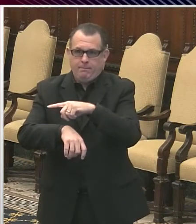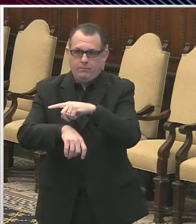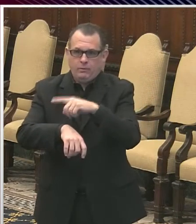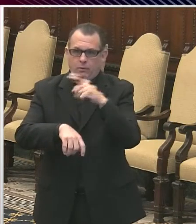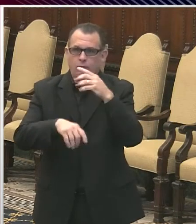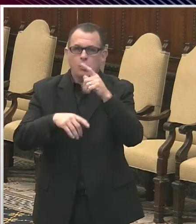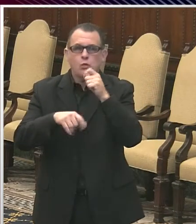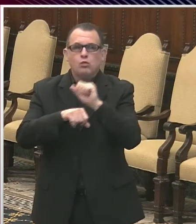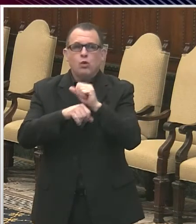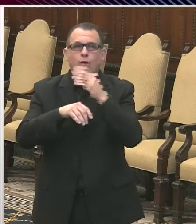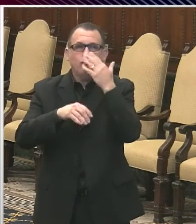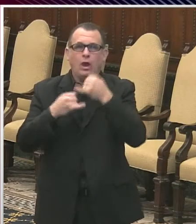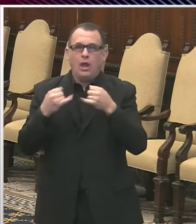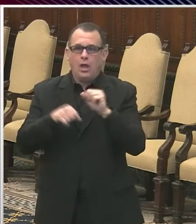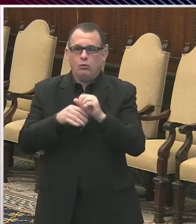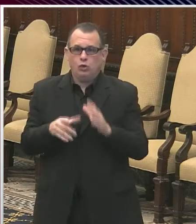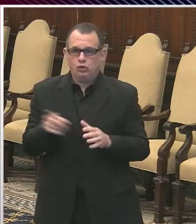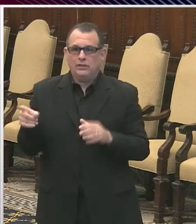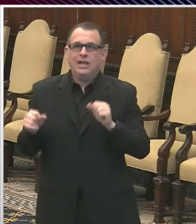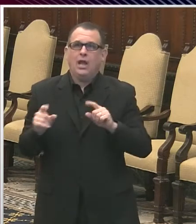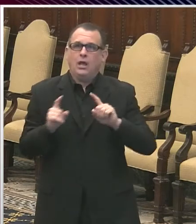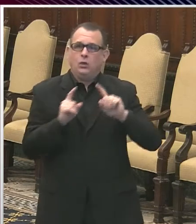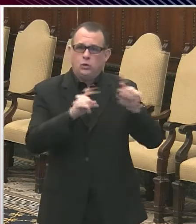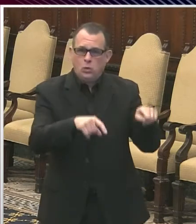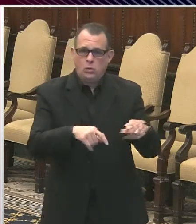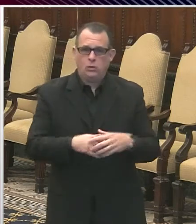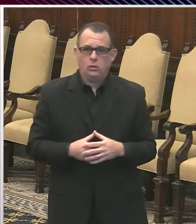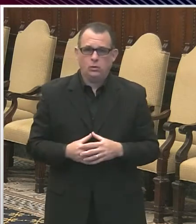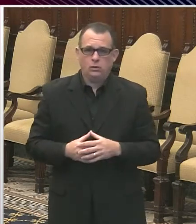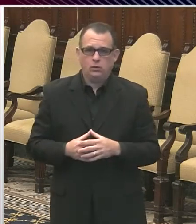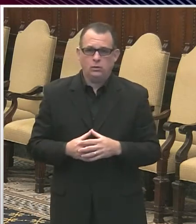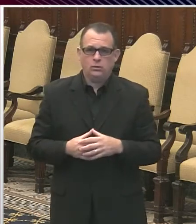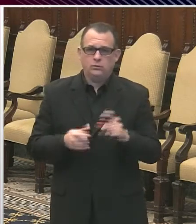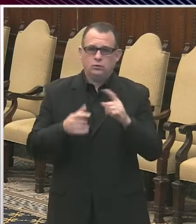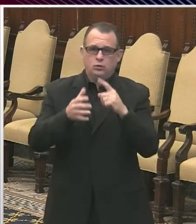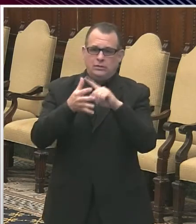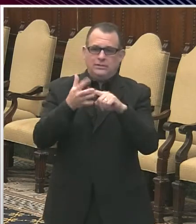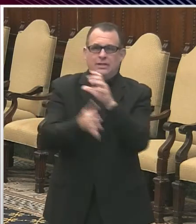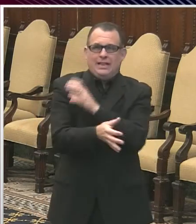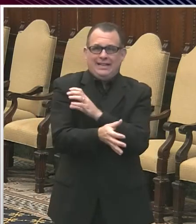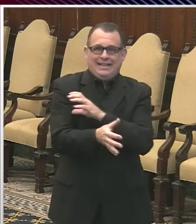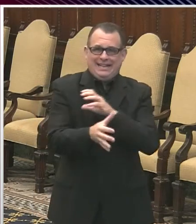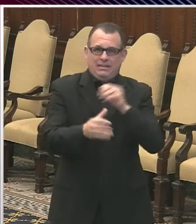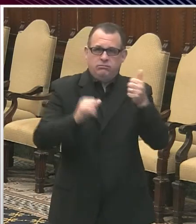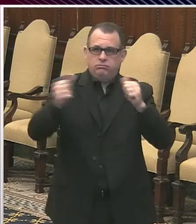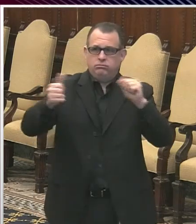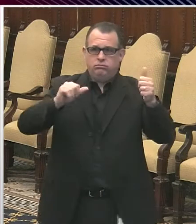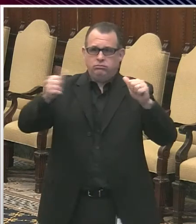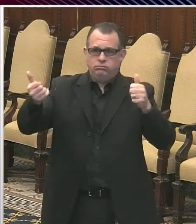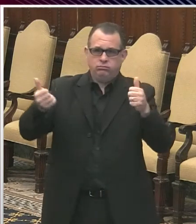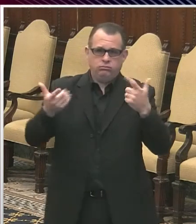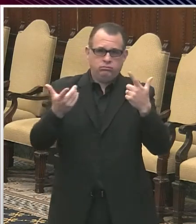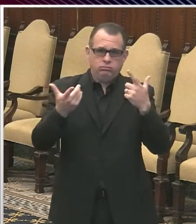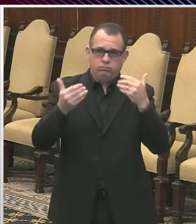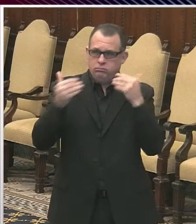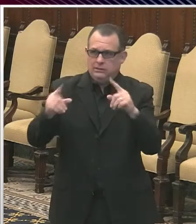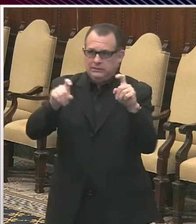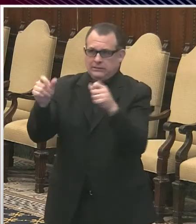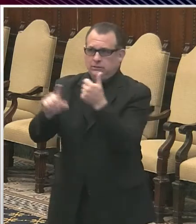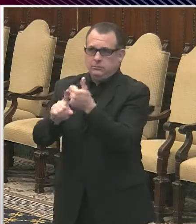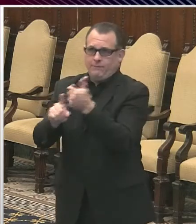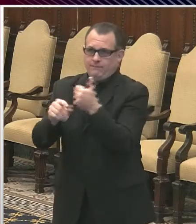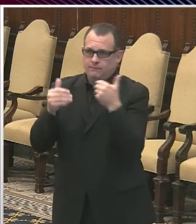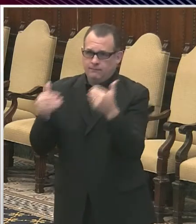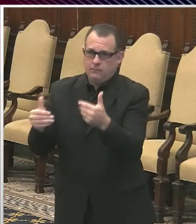advised that they can attend a number of clinics to be tested on their own,